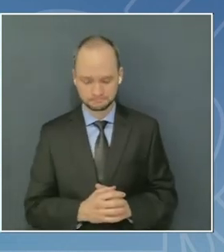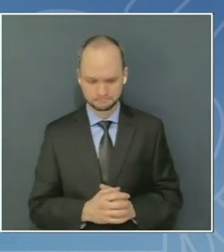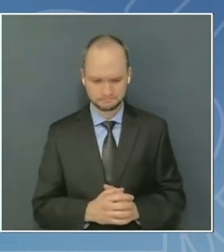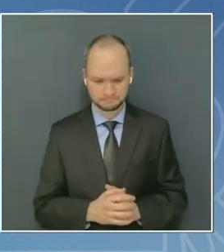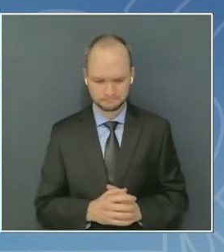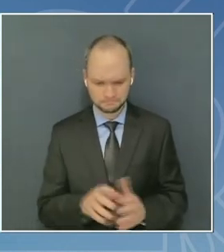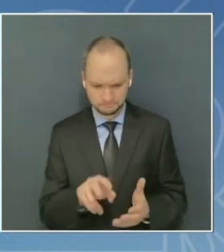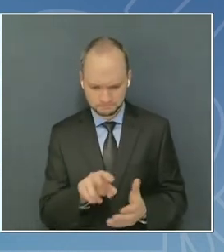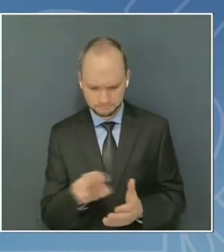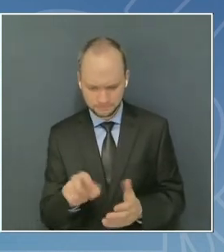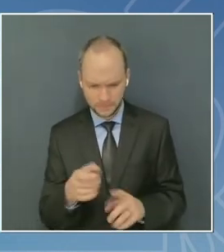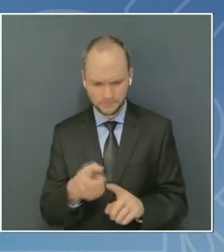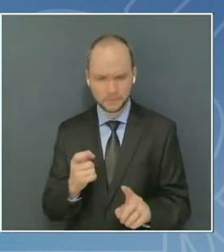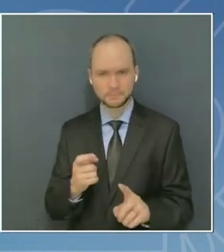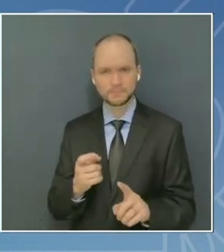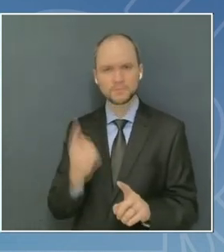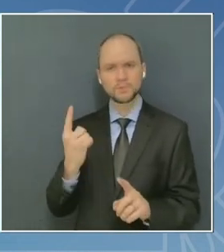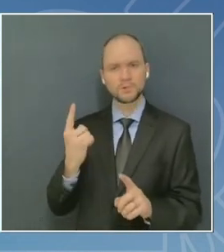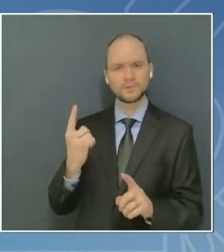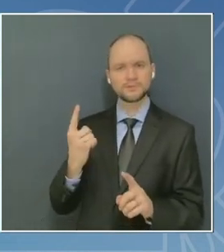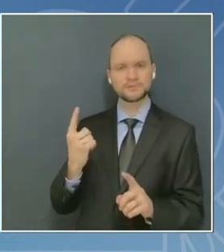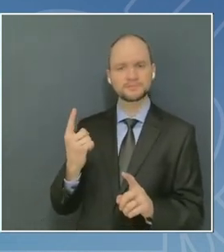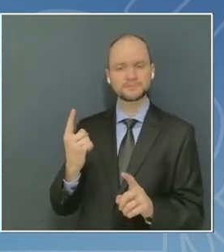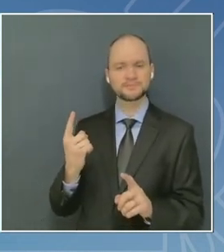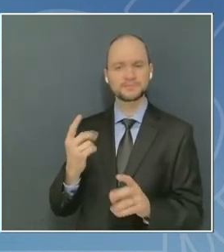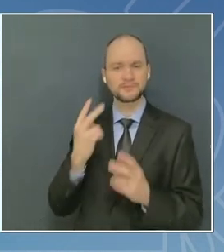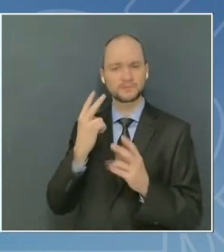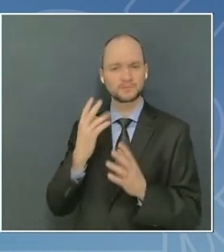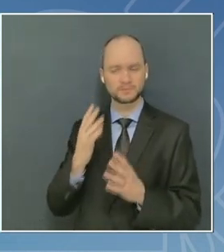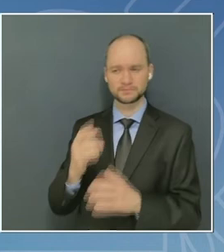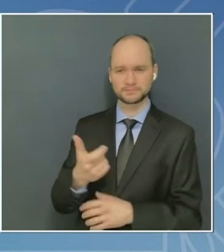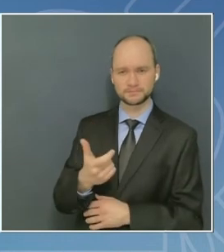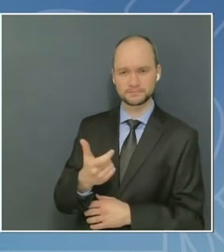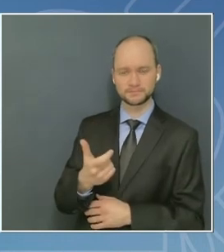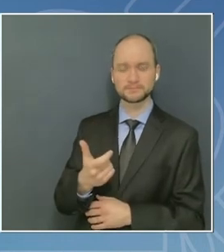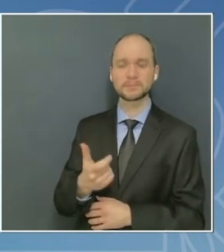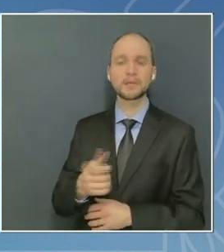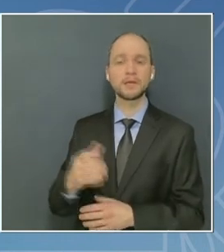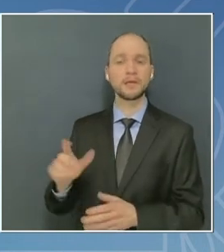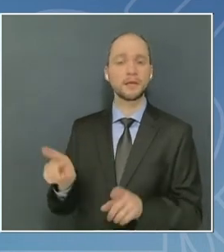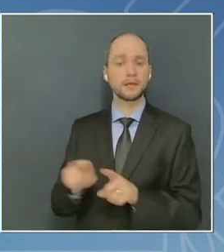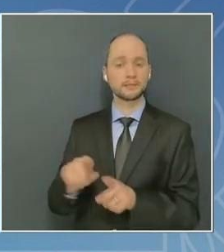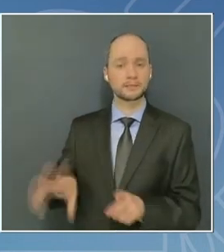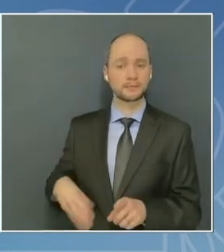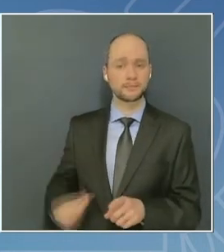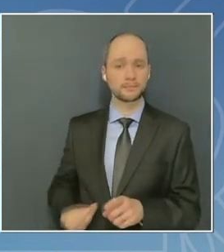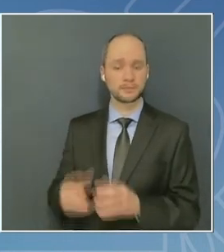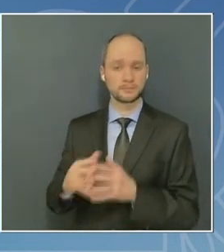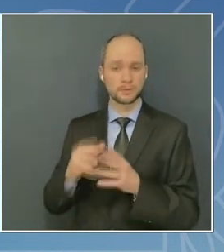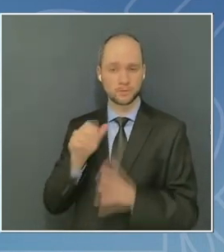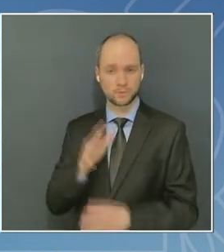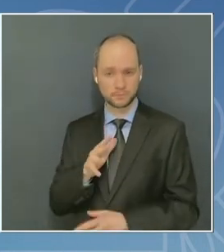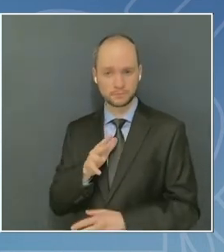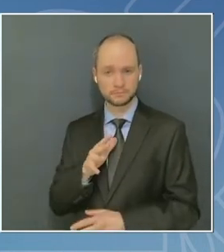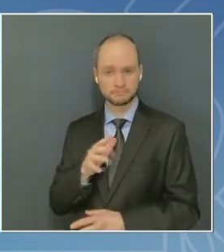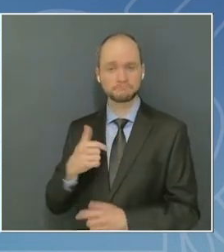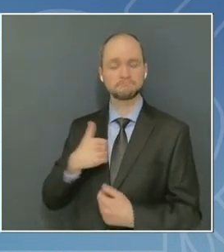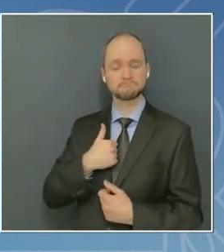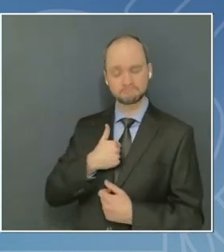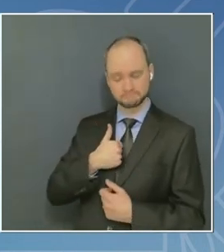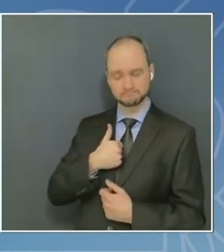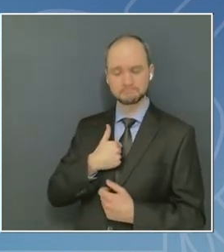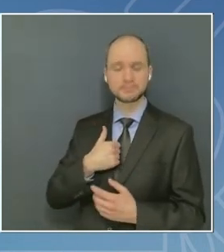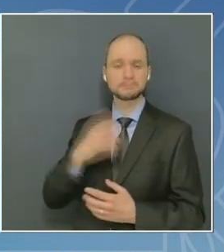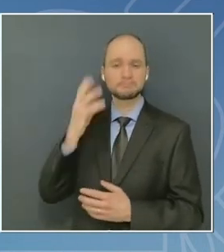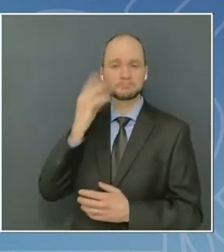from one of our viewers. As a Cambodian American woman who has had the privilege of working for the State Department for over 20